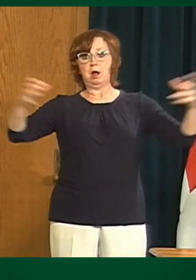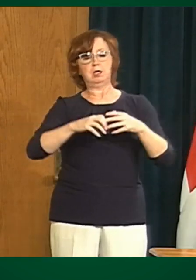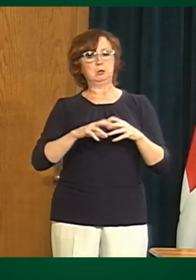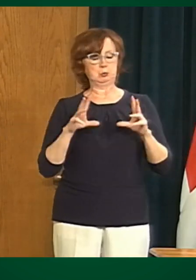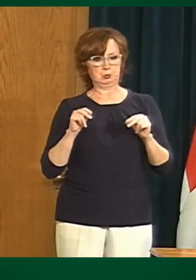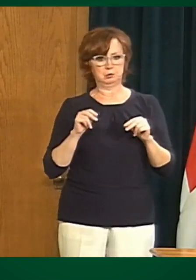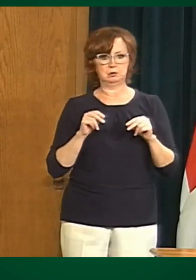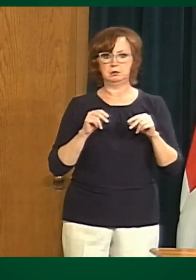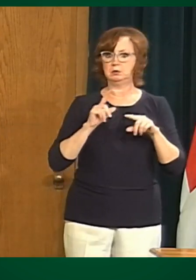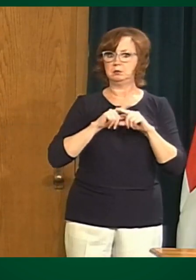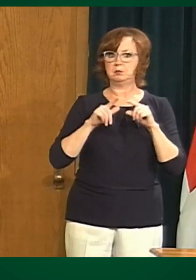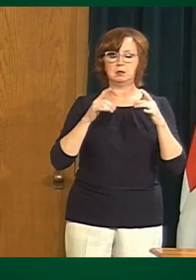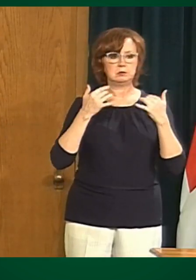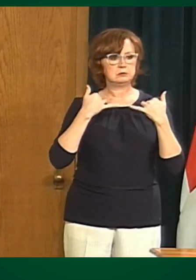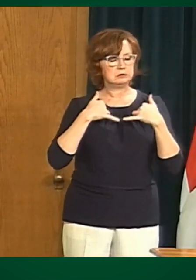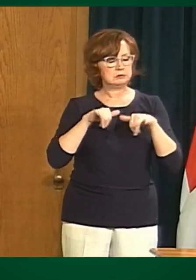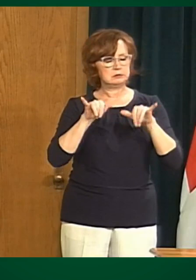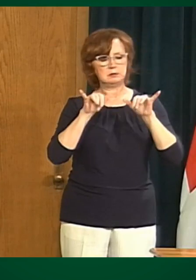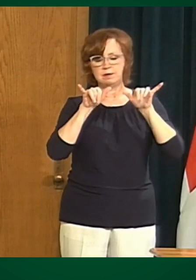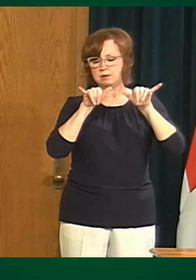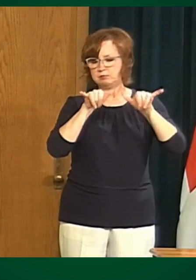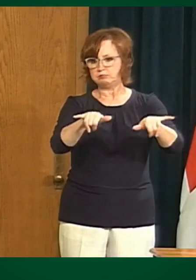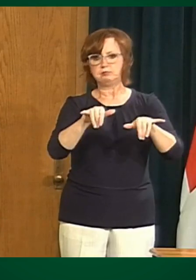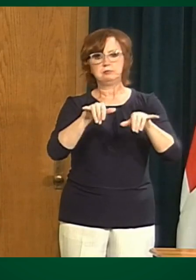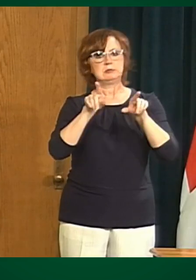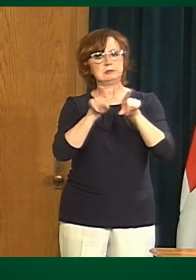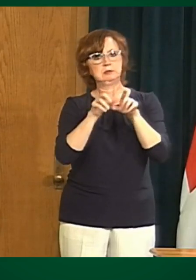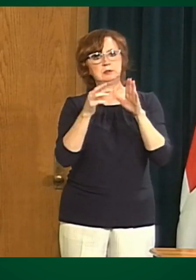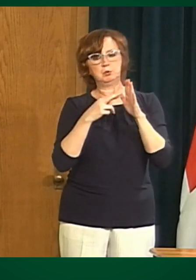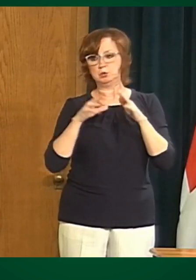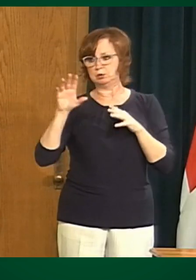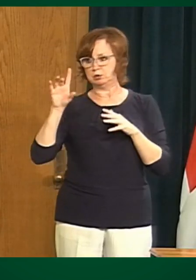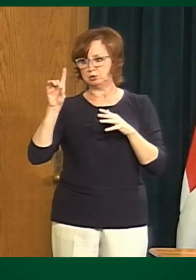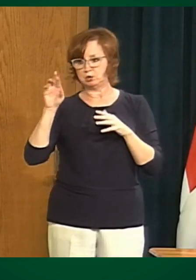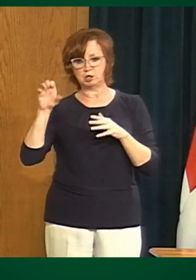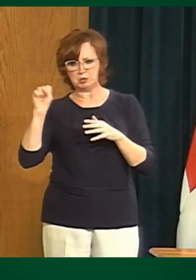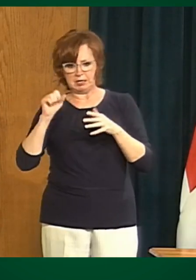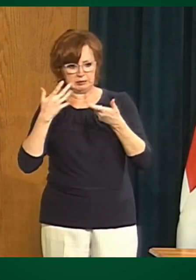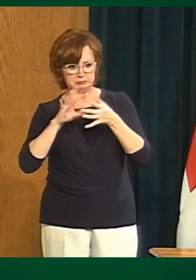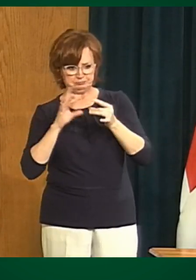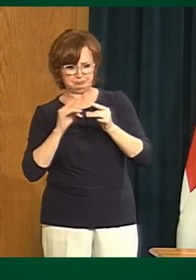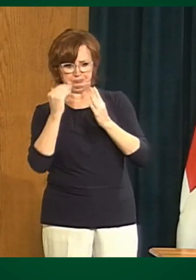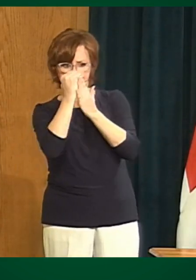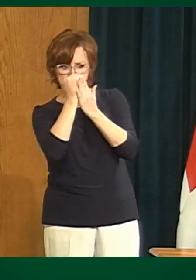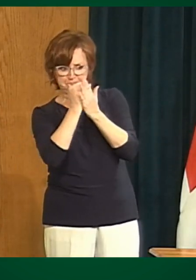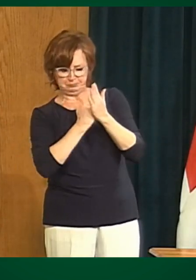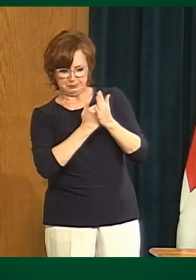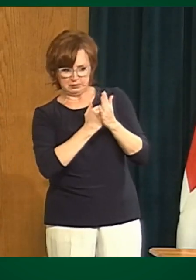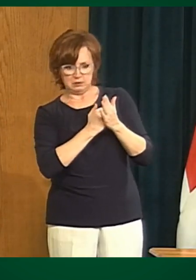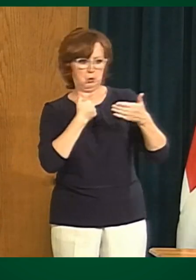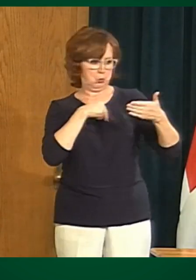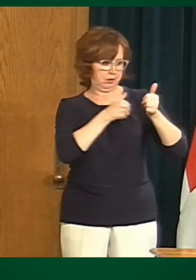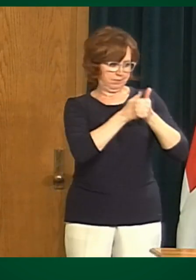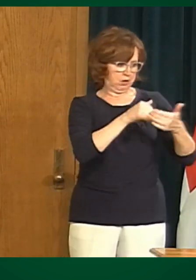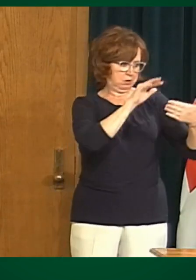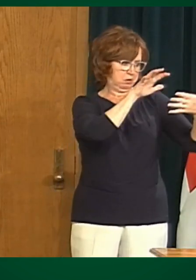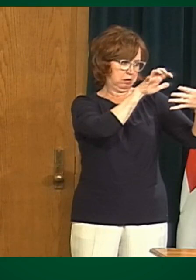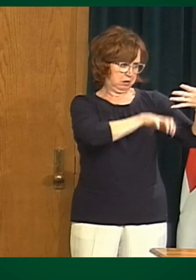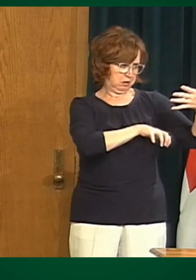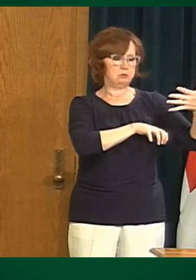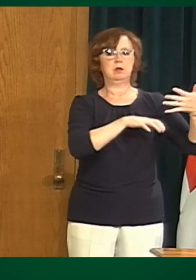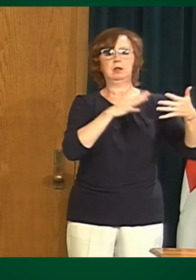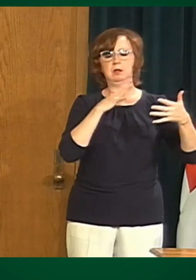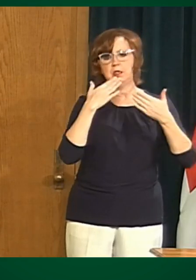Shahab and other recommendations, and for that I say thank you. It's the reason that we can cautiously